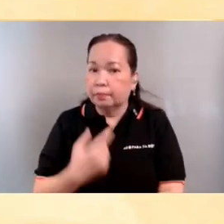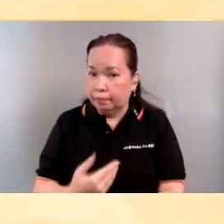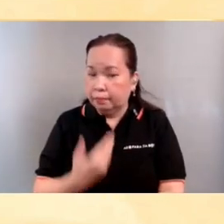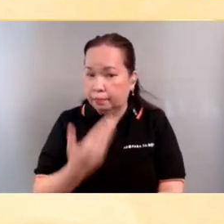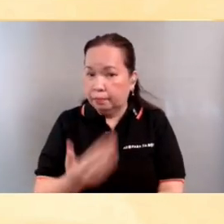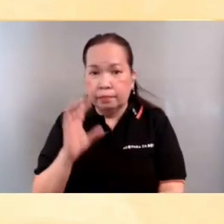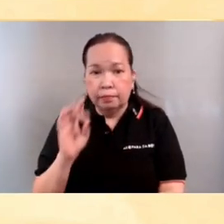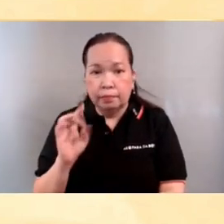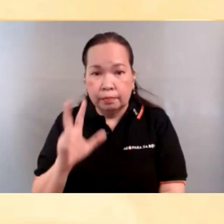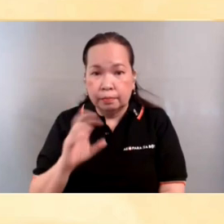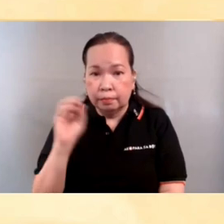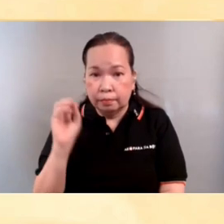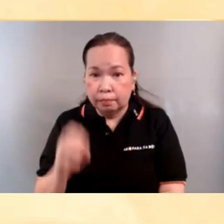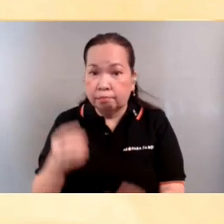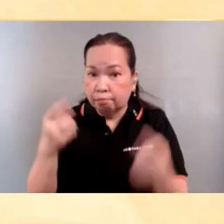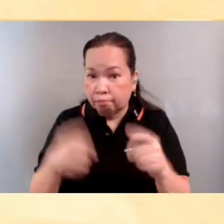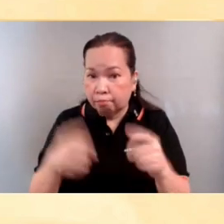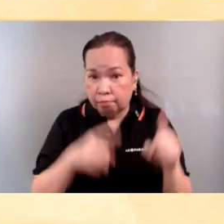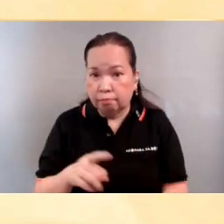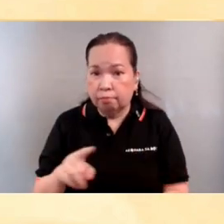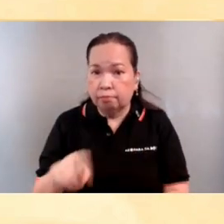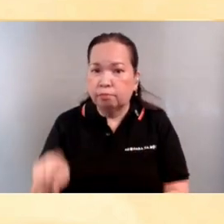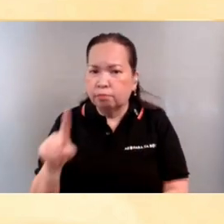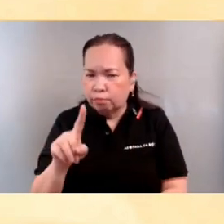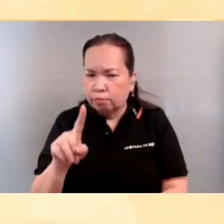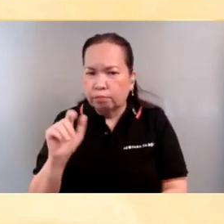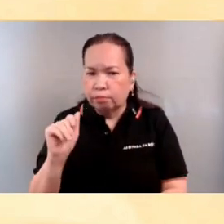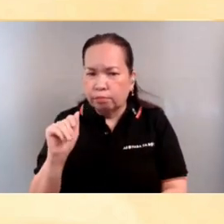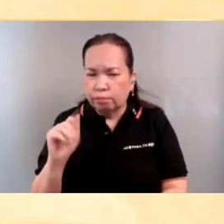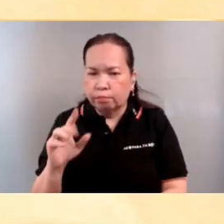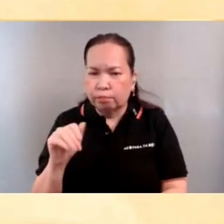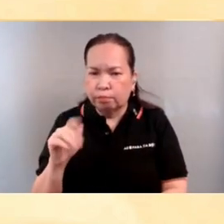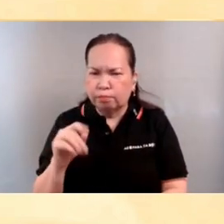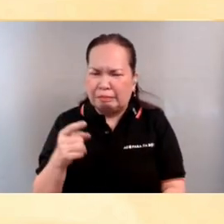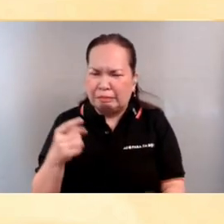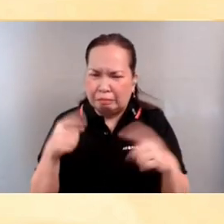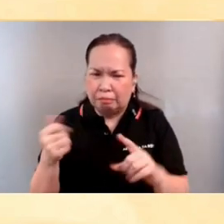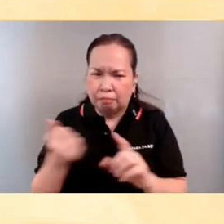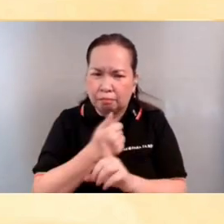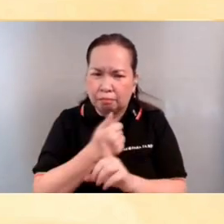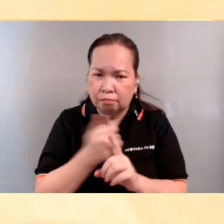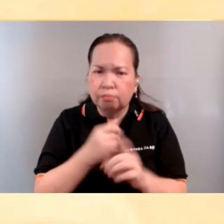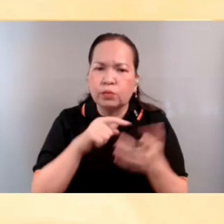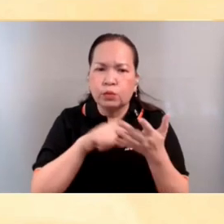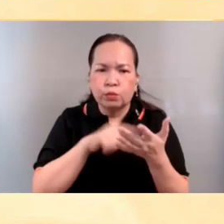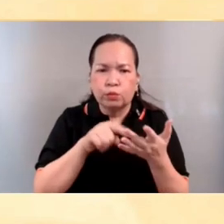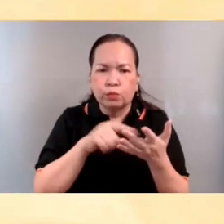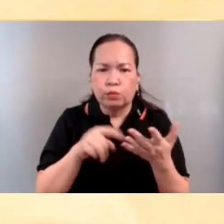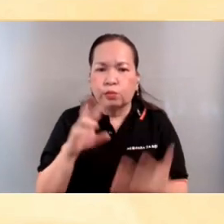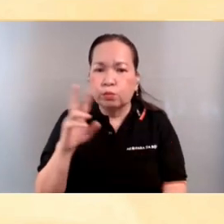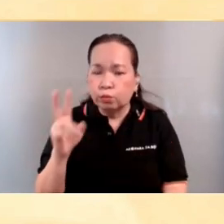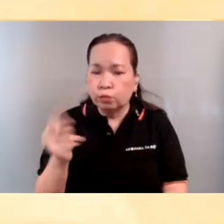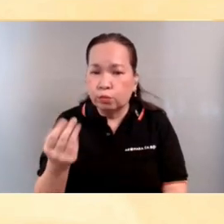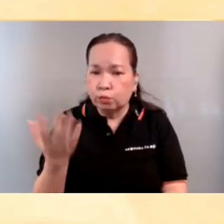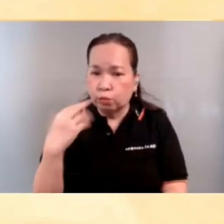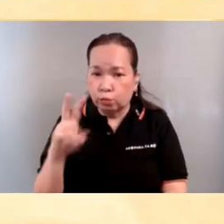83% of cases of 115 grave child rights violations were verified in Mindanao in 2021.